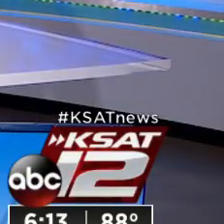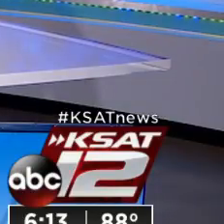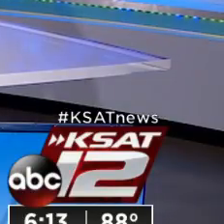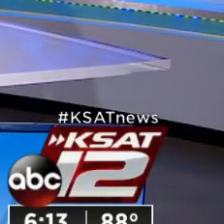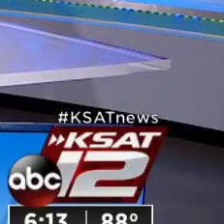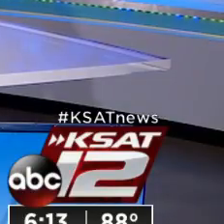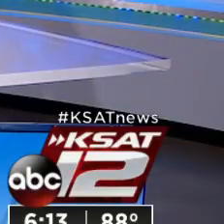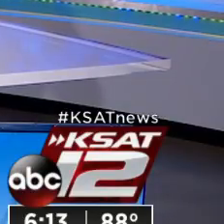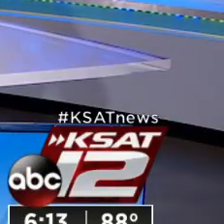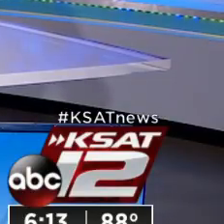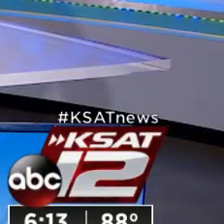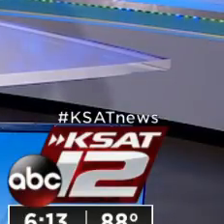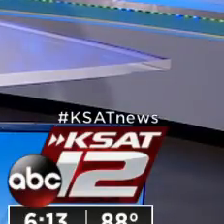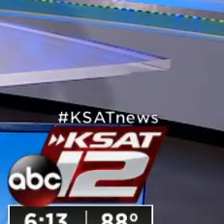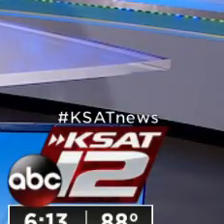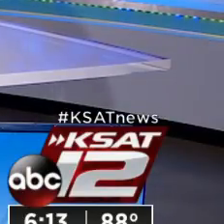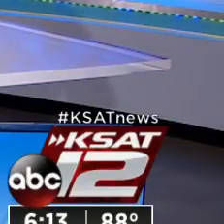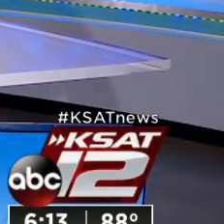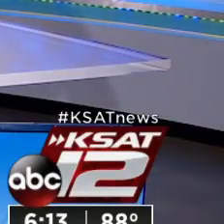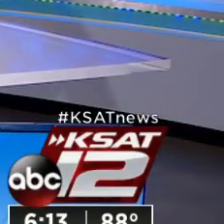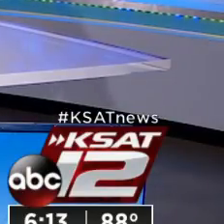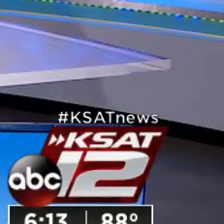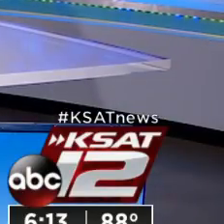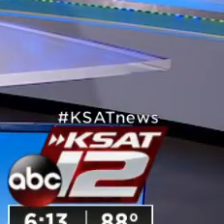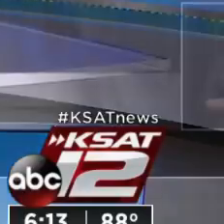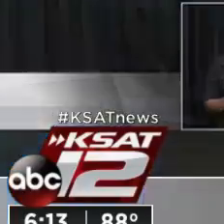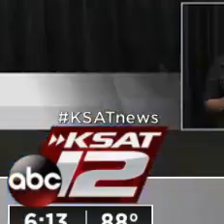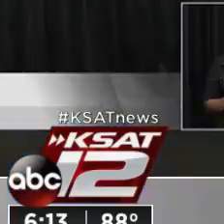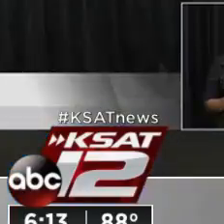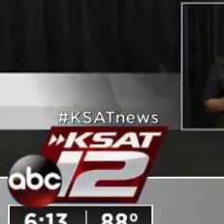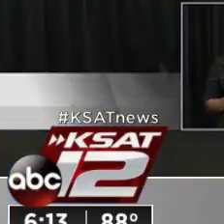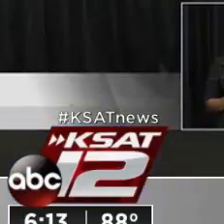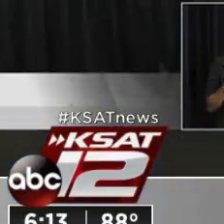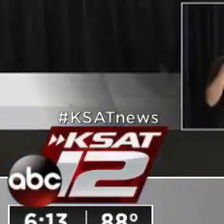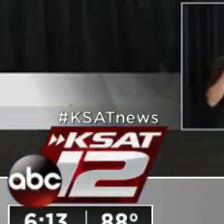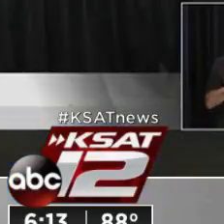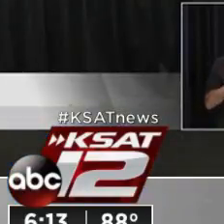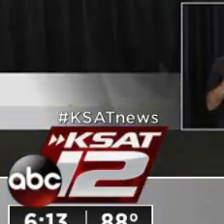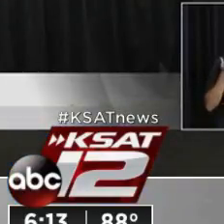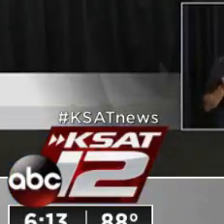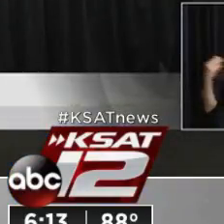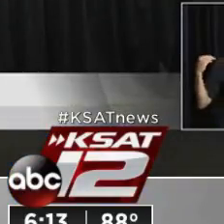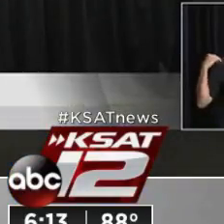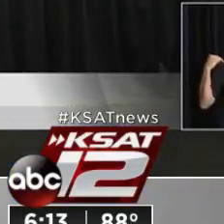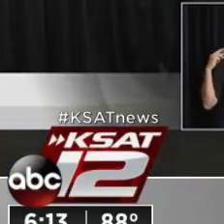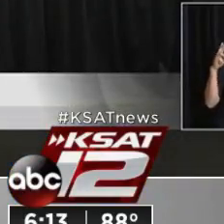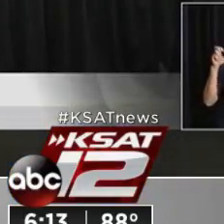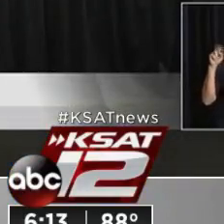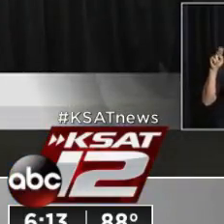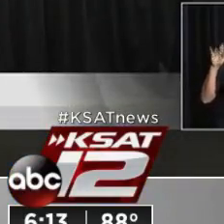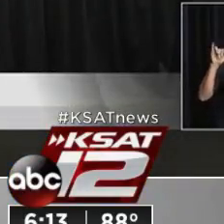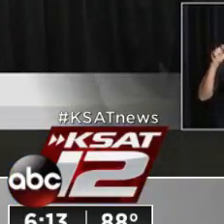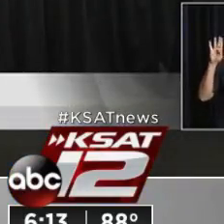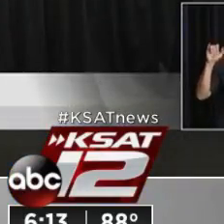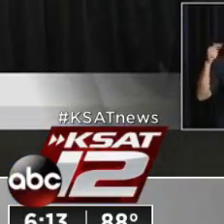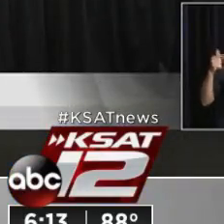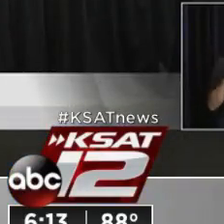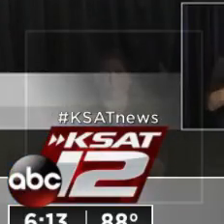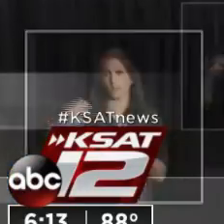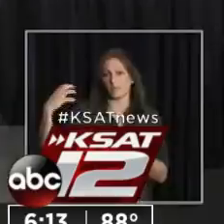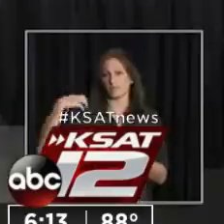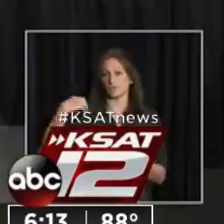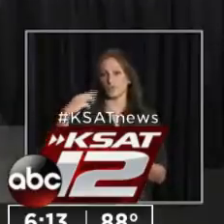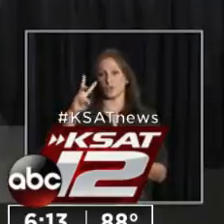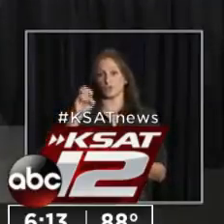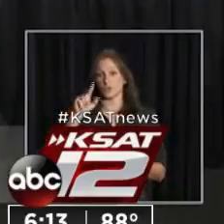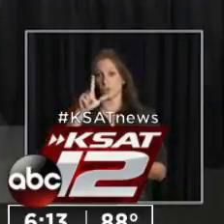right direction. We are certainly hoping that that is a trend that continues. Did seem as if there was some optimism at the end of last week. Let's go live to City Hall.